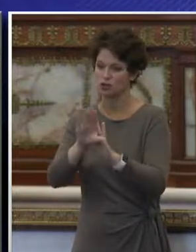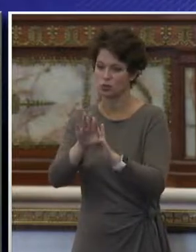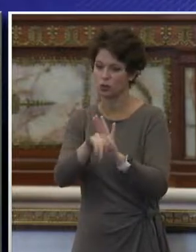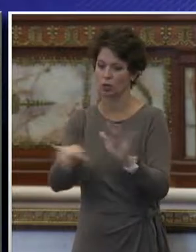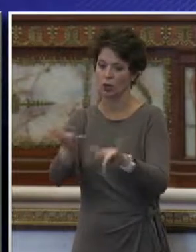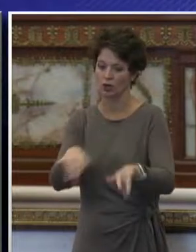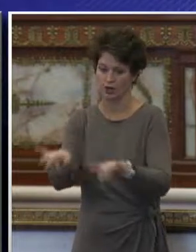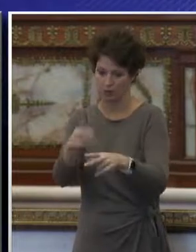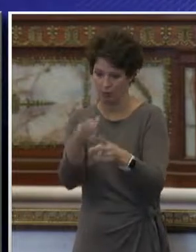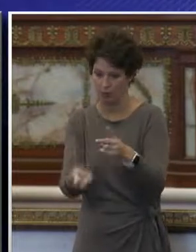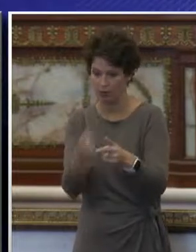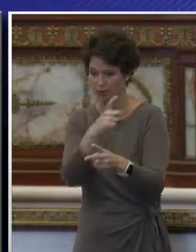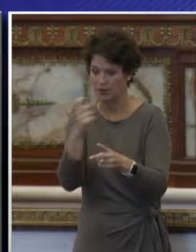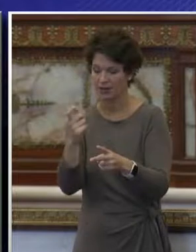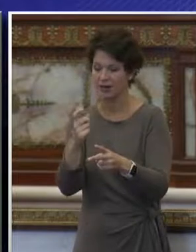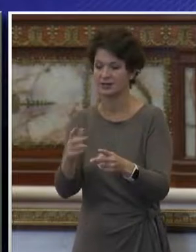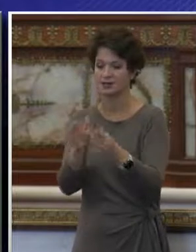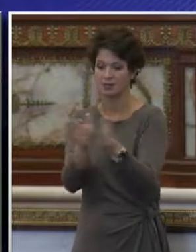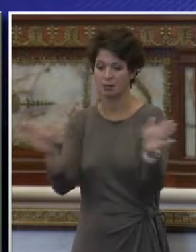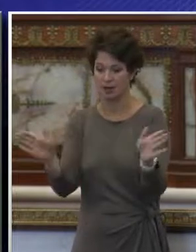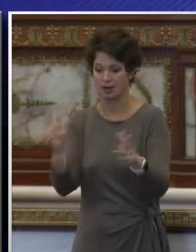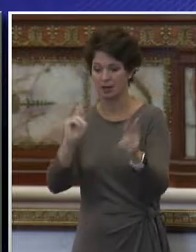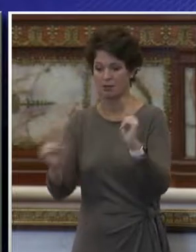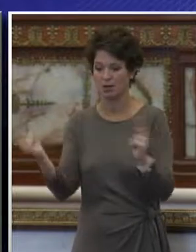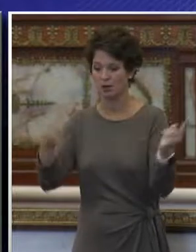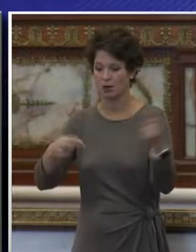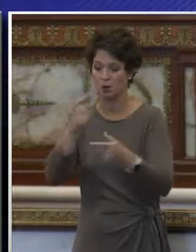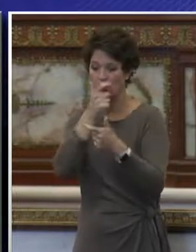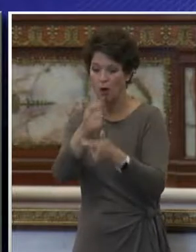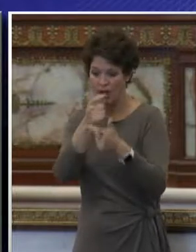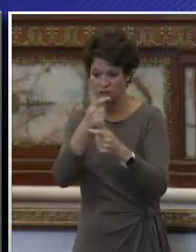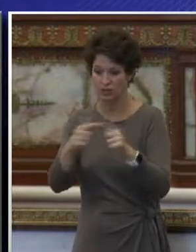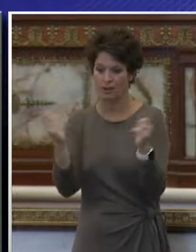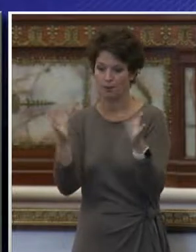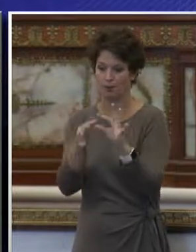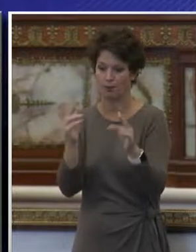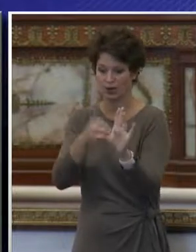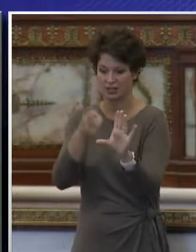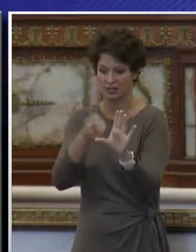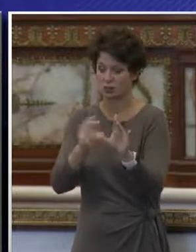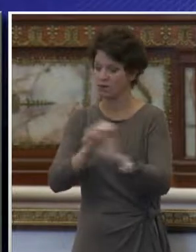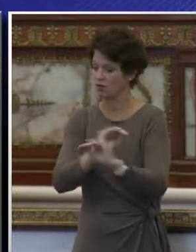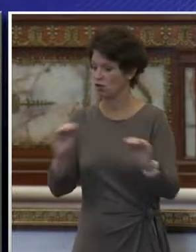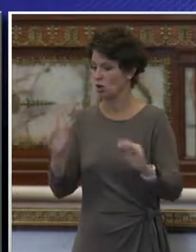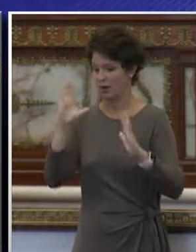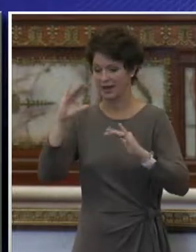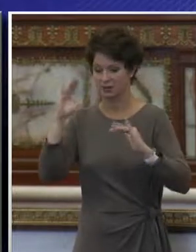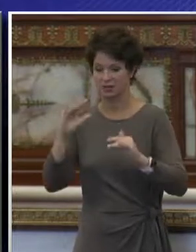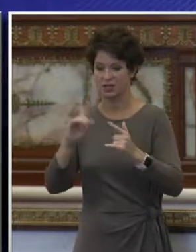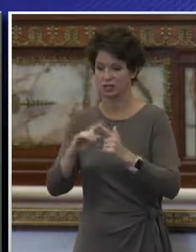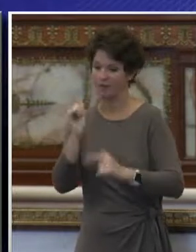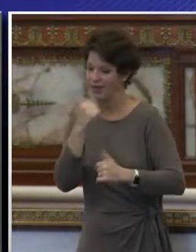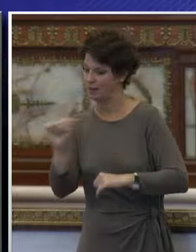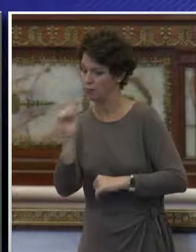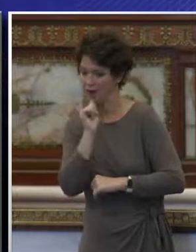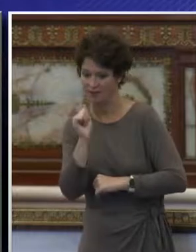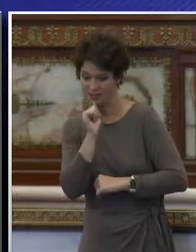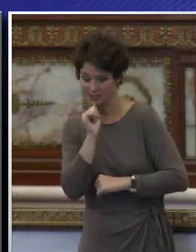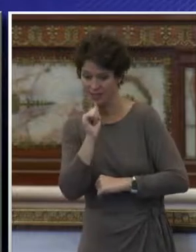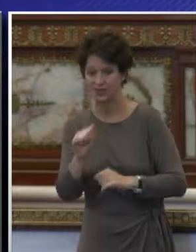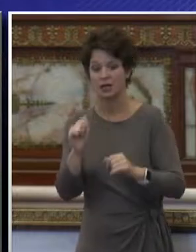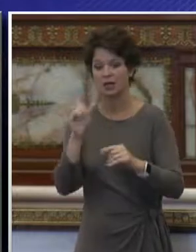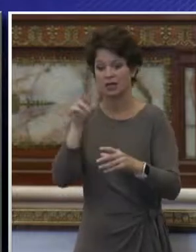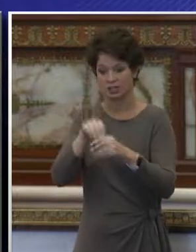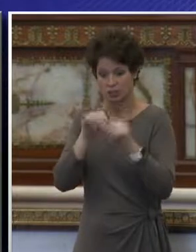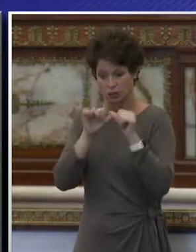recorded. Because the hearing is public, participants and viewers should have no reasonable expectation of privacy. By continuing to be in